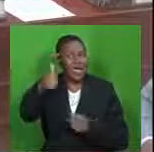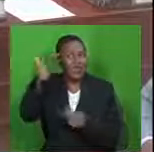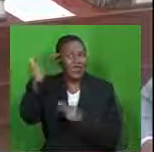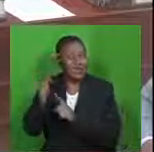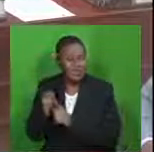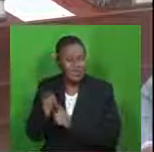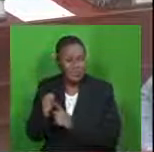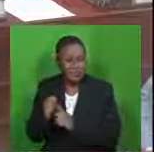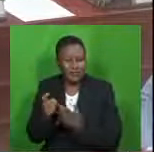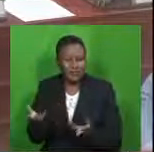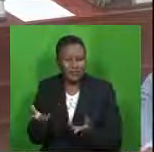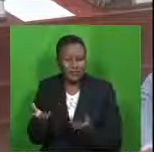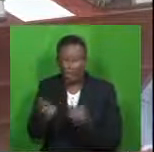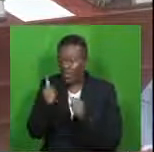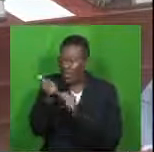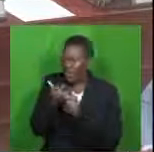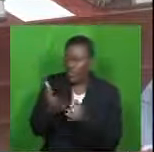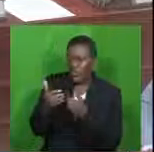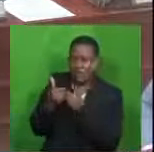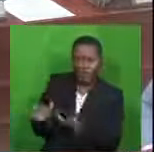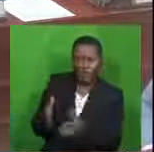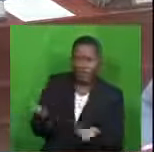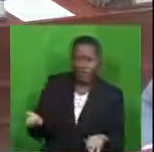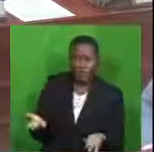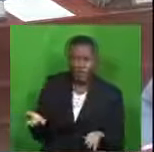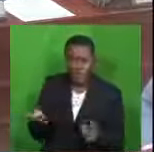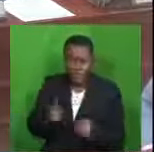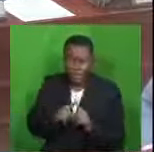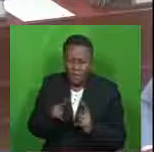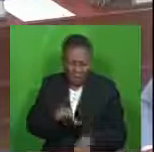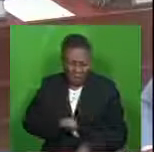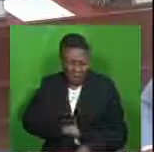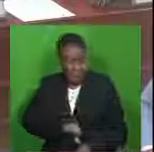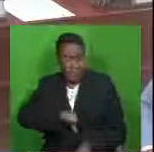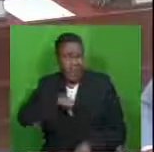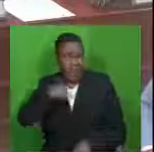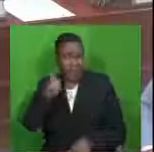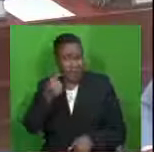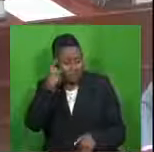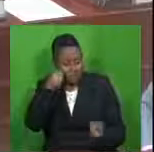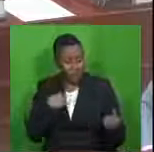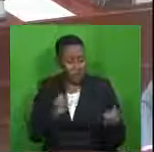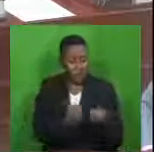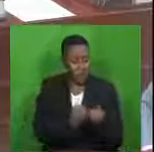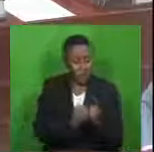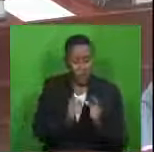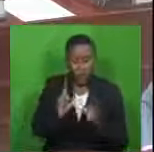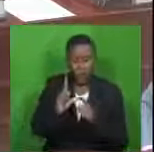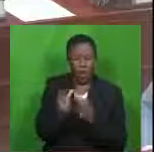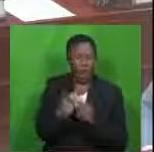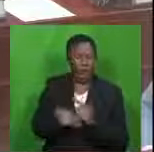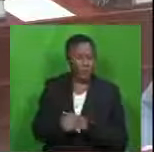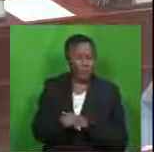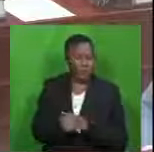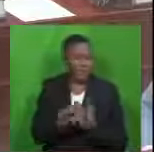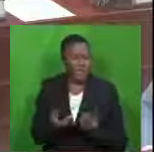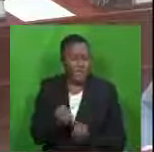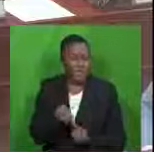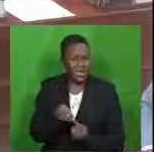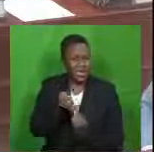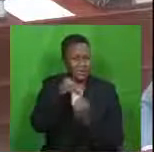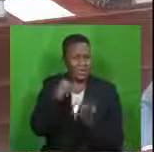is lost in our vocabulary. The pride with which we supported local football, particularly when you